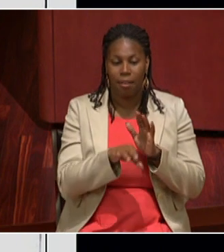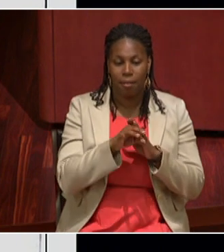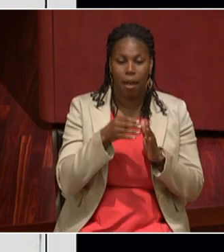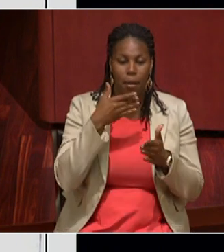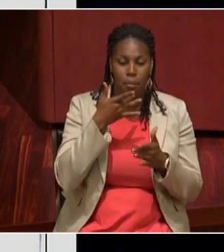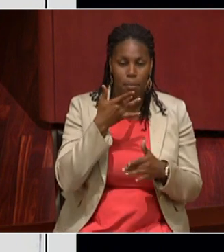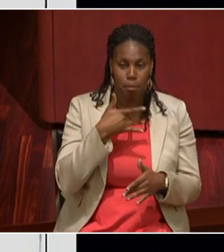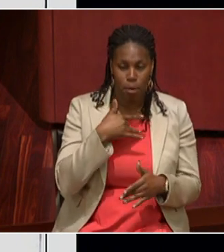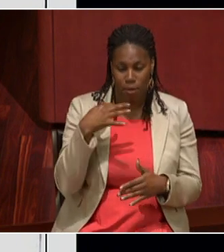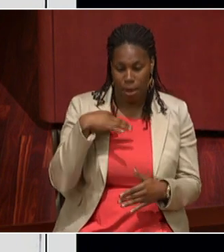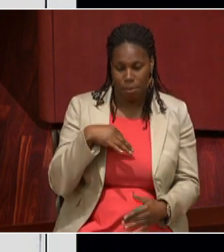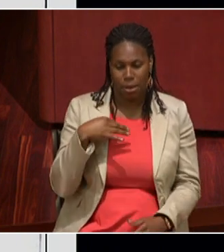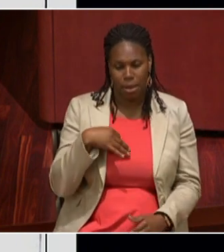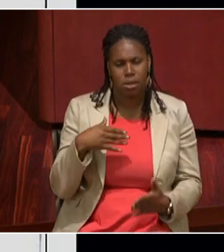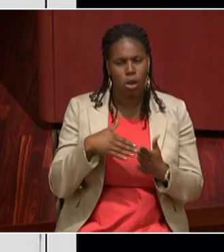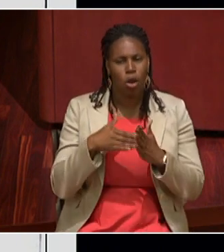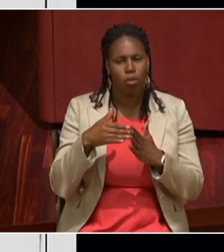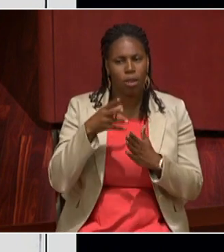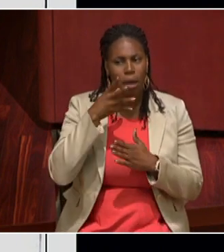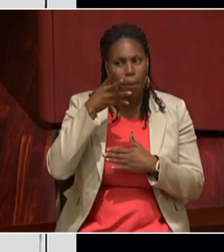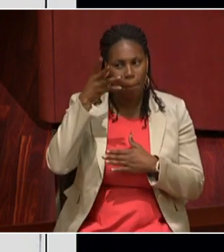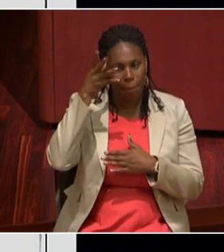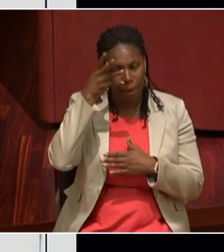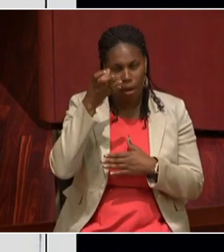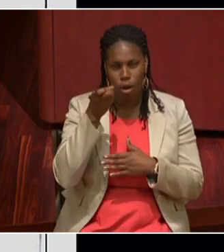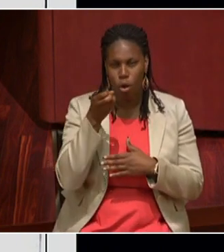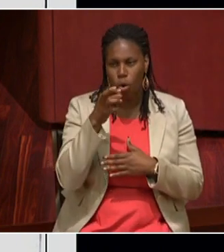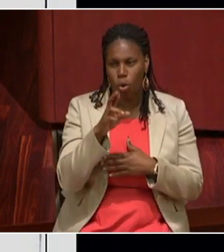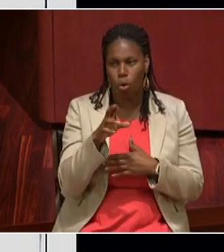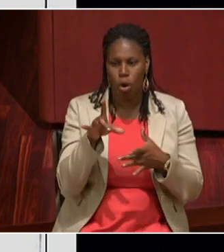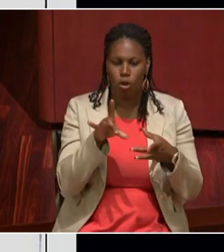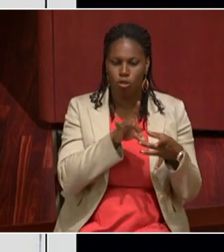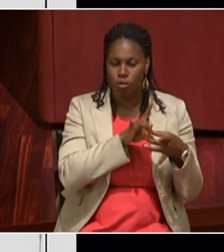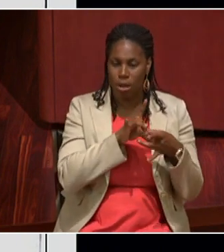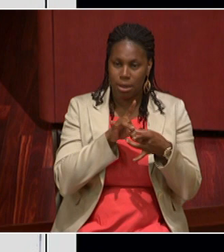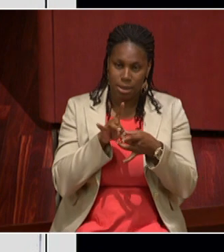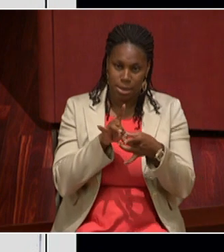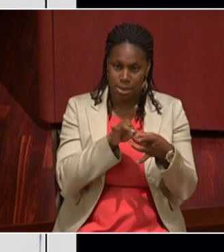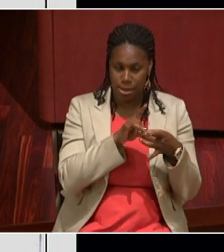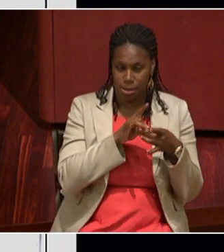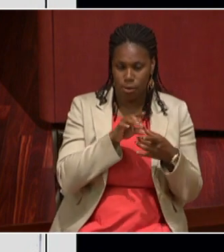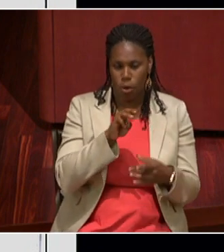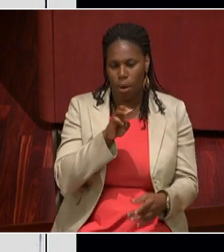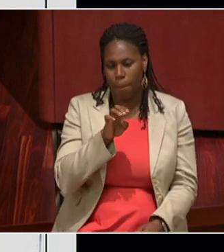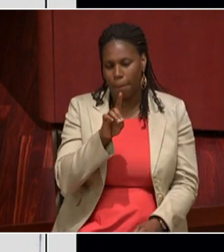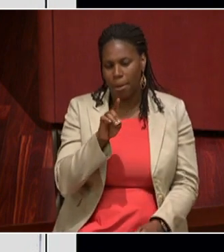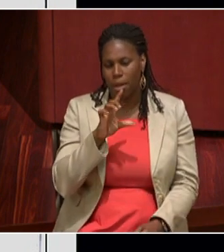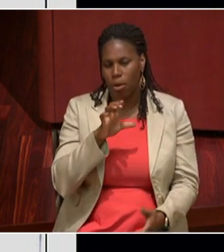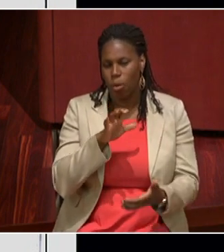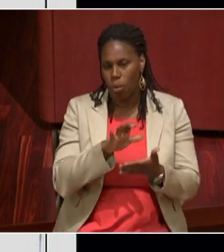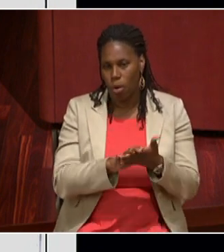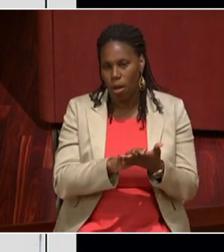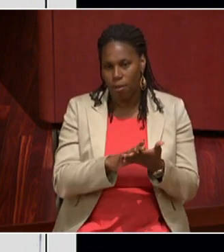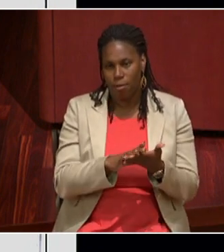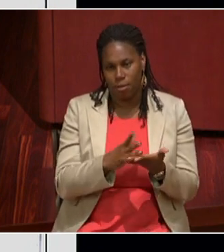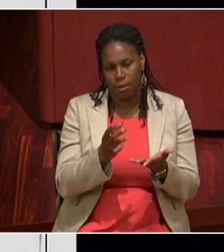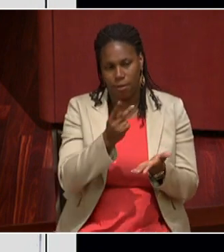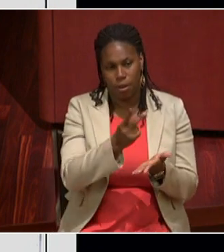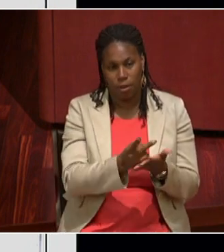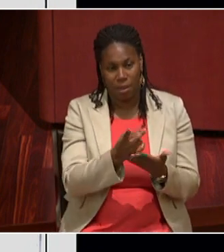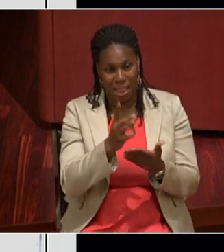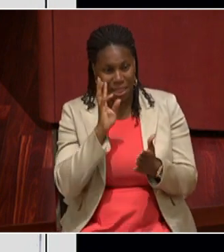documentation, often a parent or a relative or the midwife may verify that they witnessed the